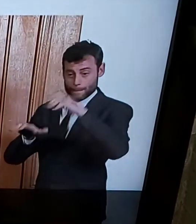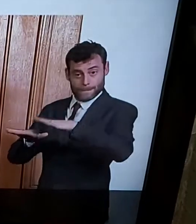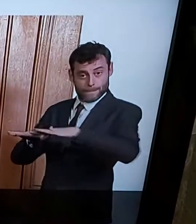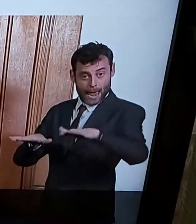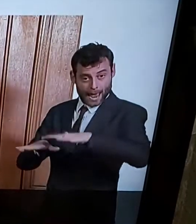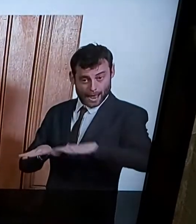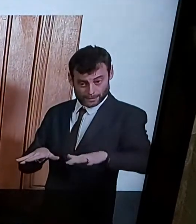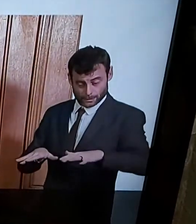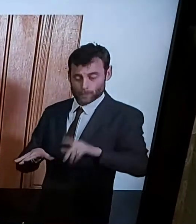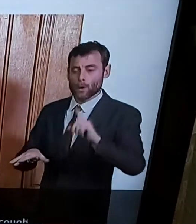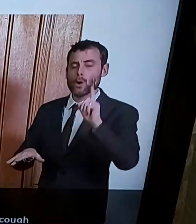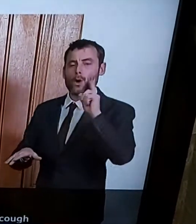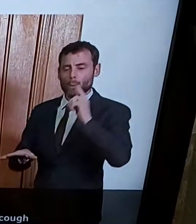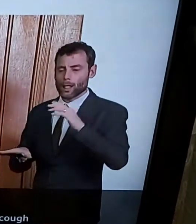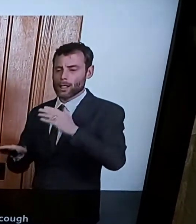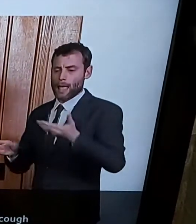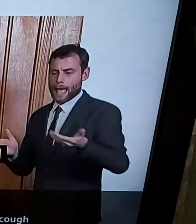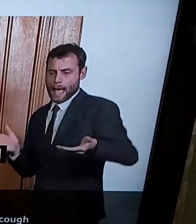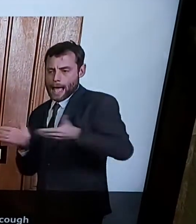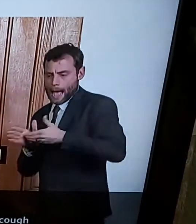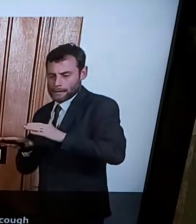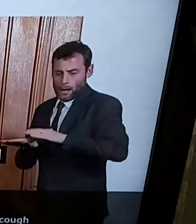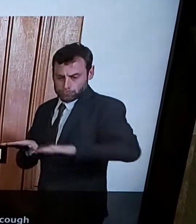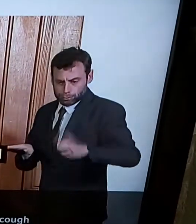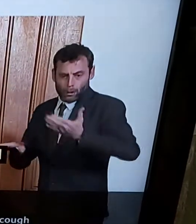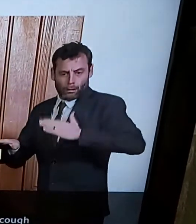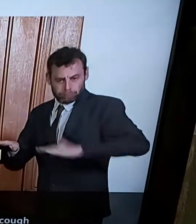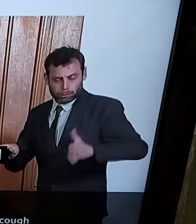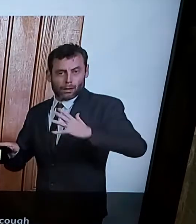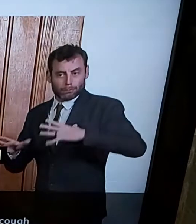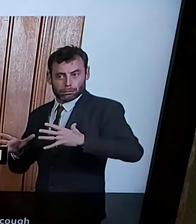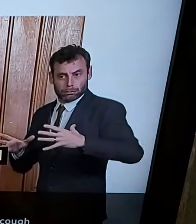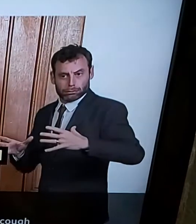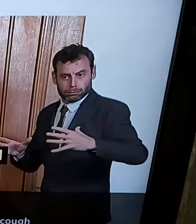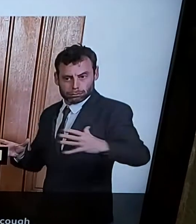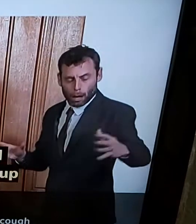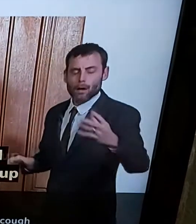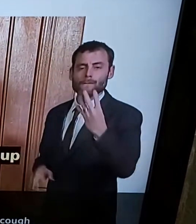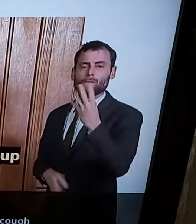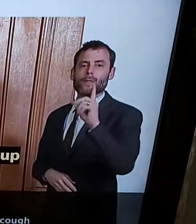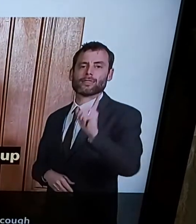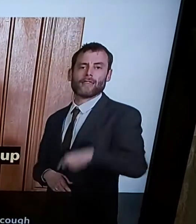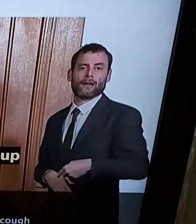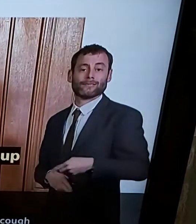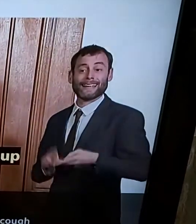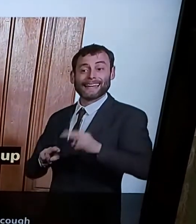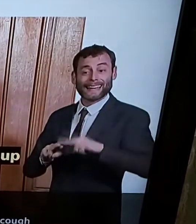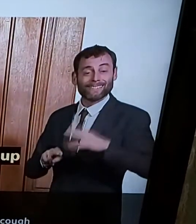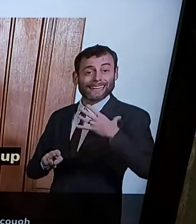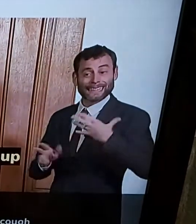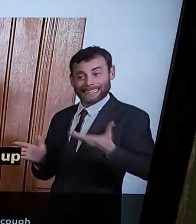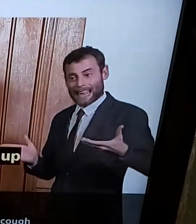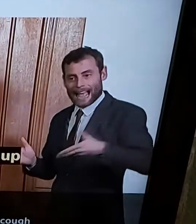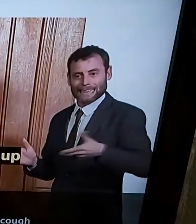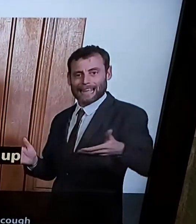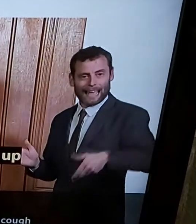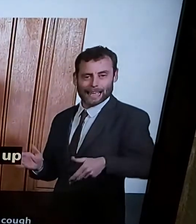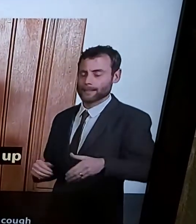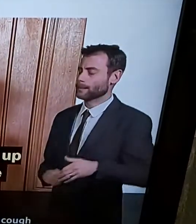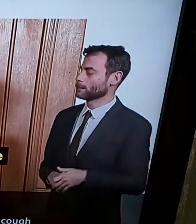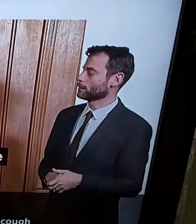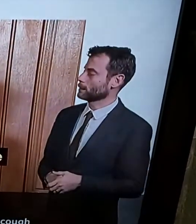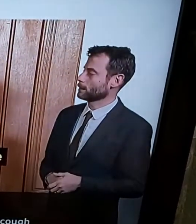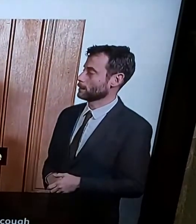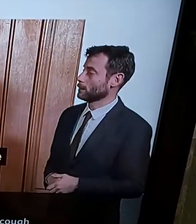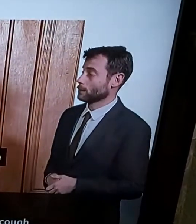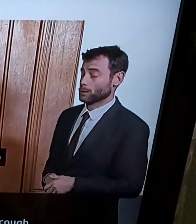to potentially take that to up to 4,000 if it were required. So there is obviously an enormous effort going on, not